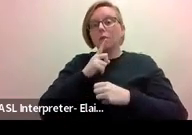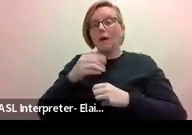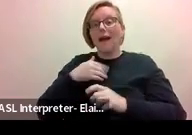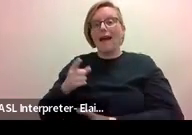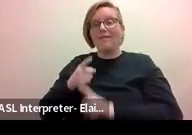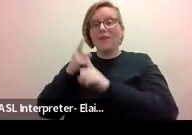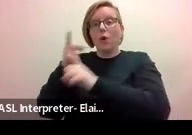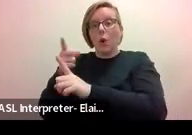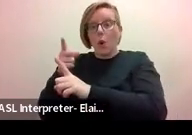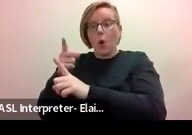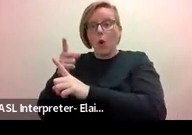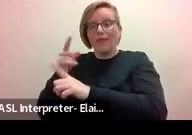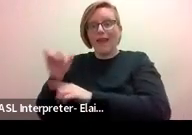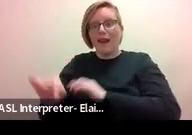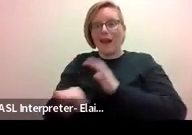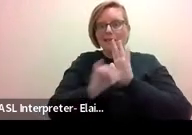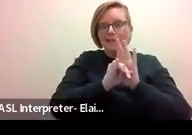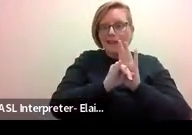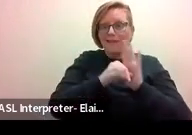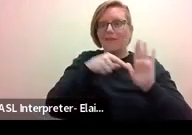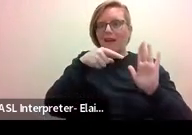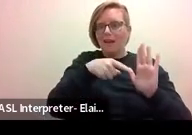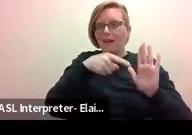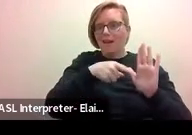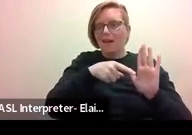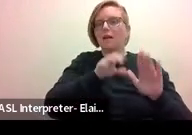identified that consult with the occupational therapist.